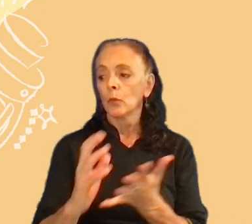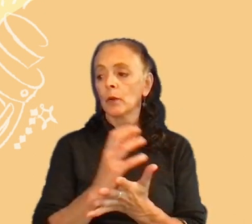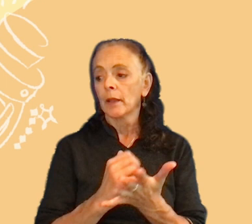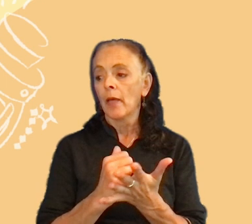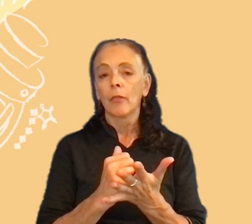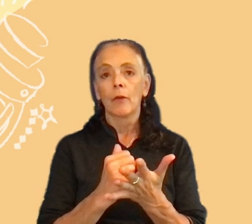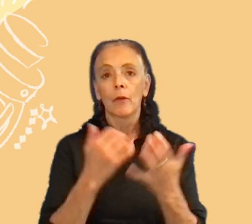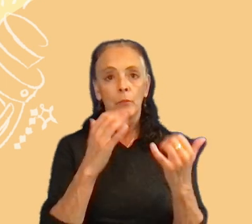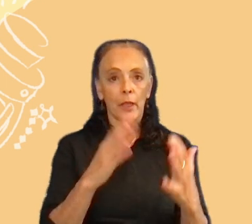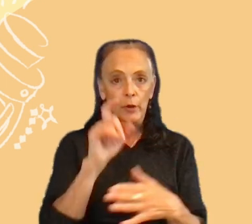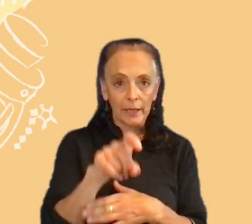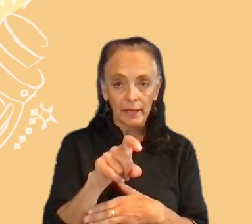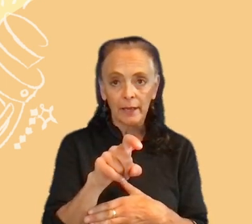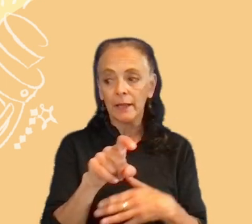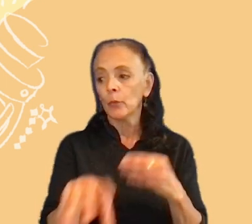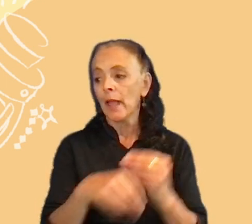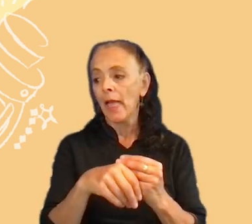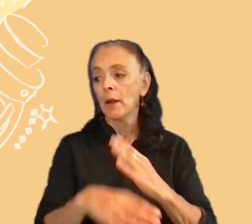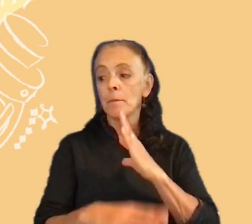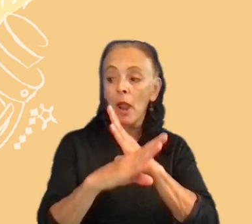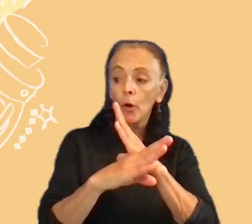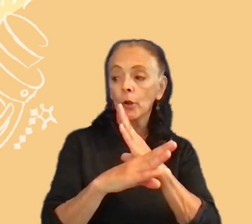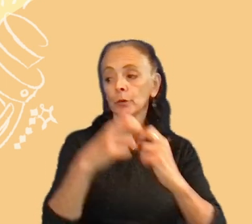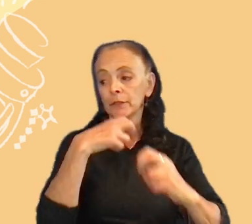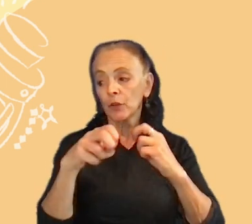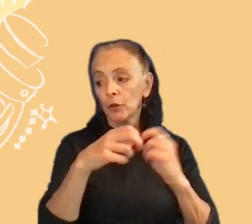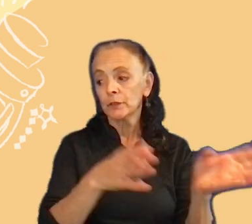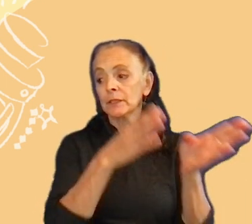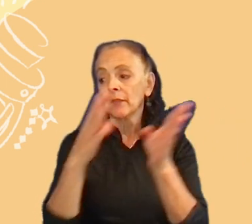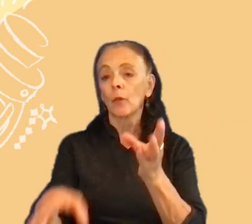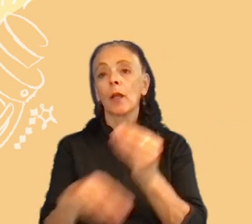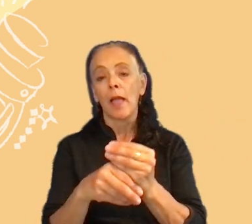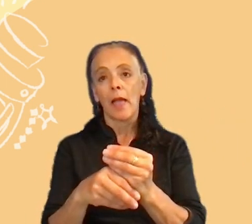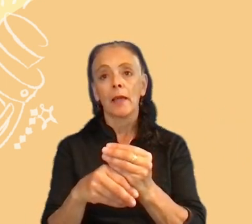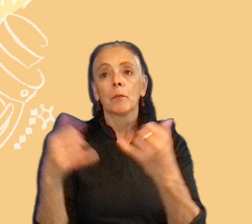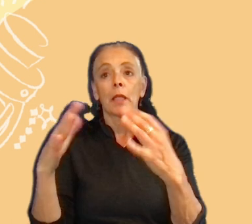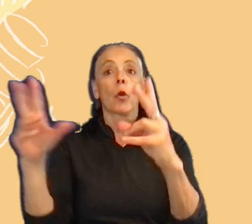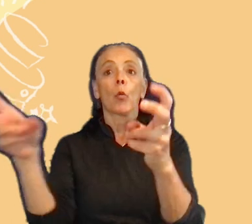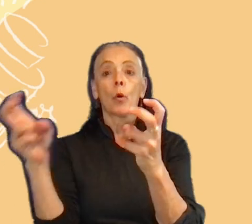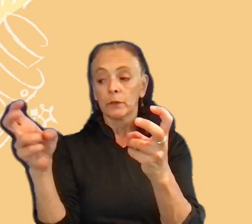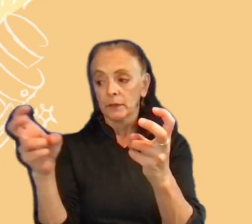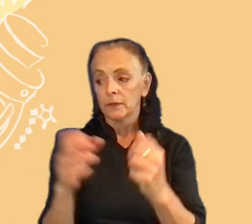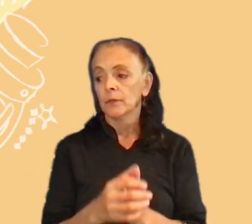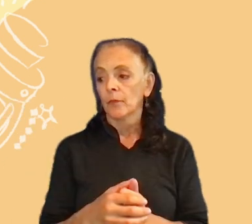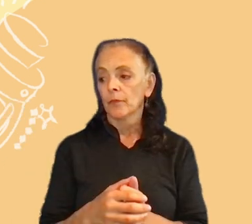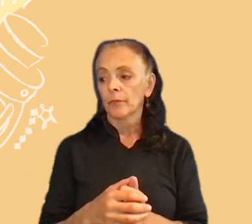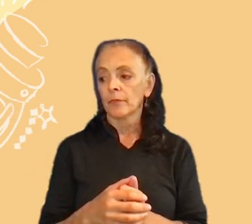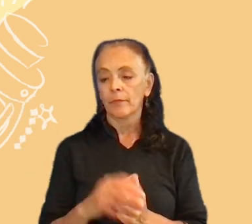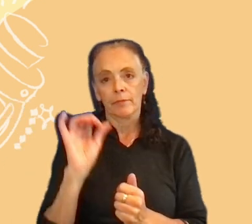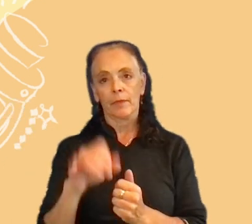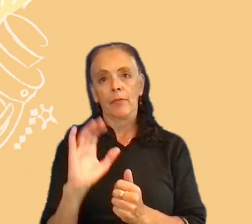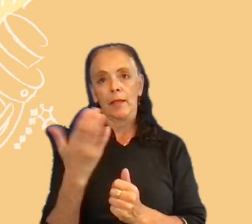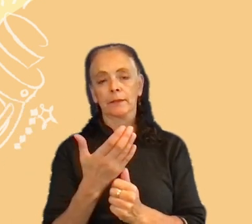need we add a barrier or difficulty for it and then we add a player quote so this is the the